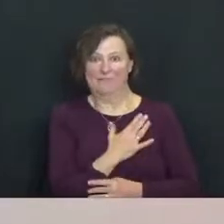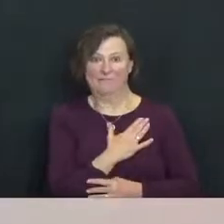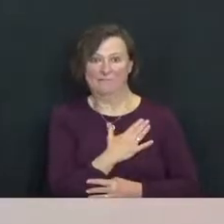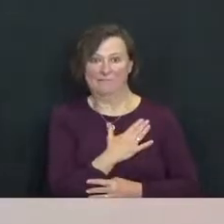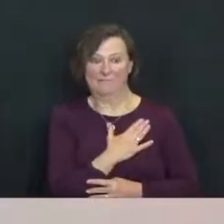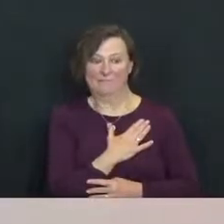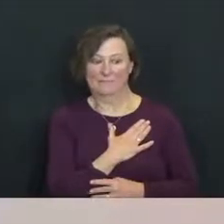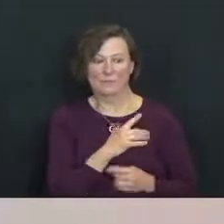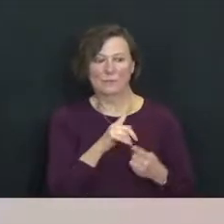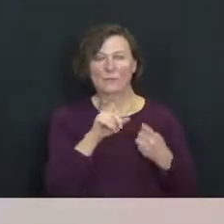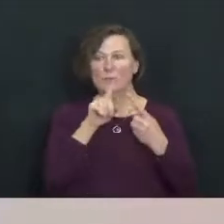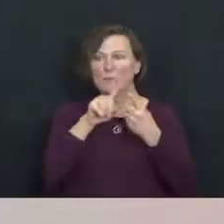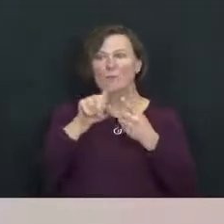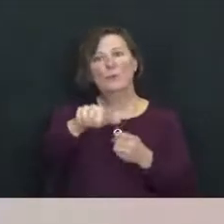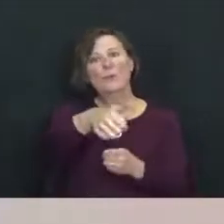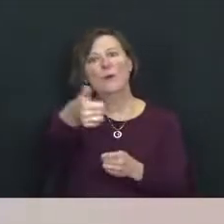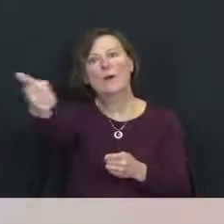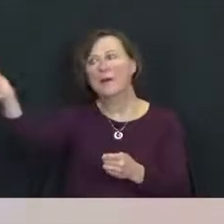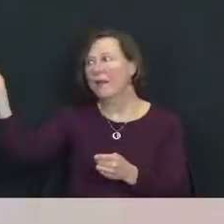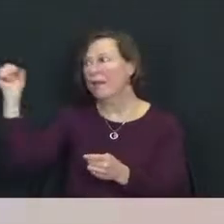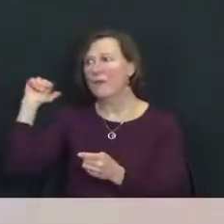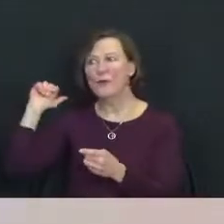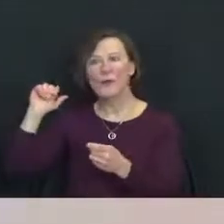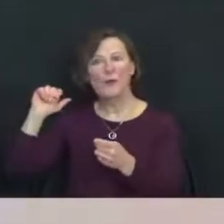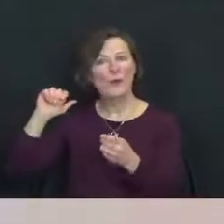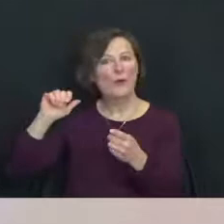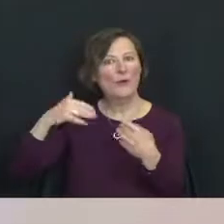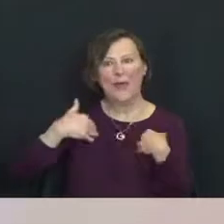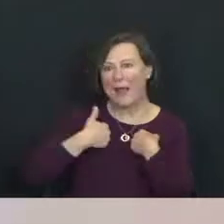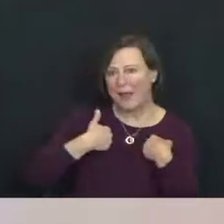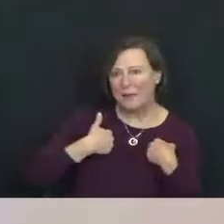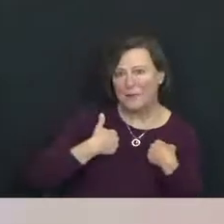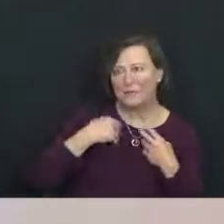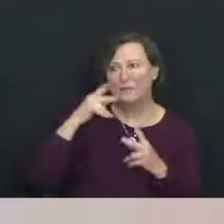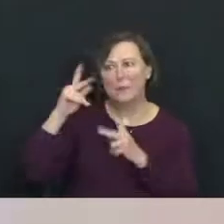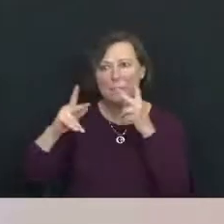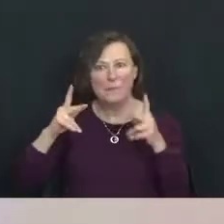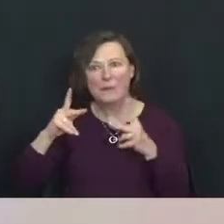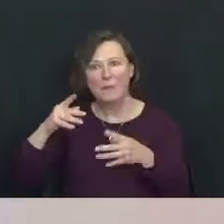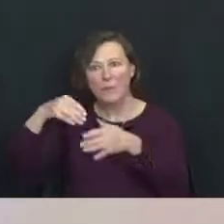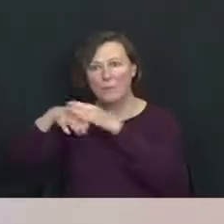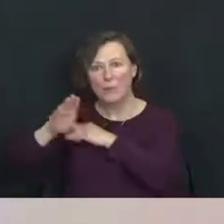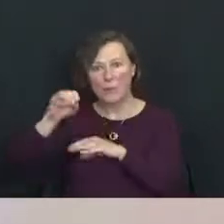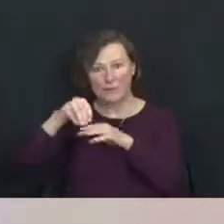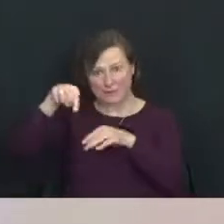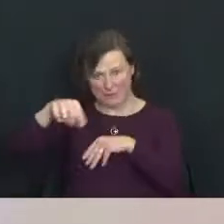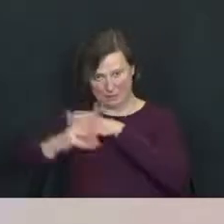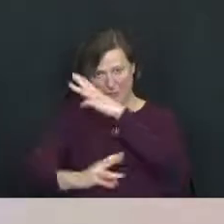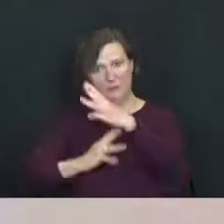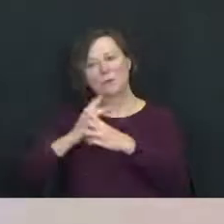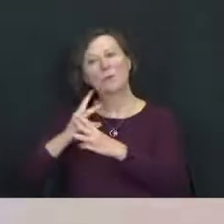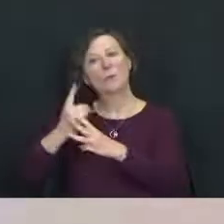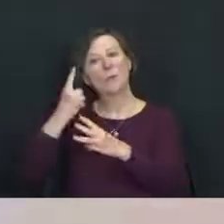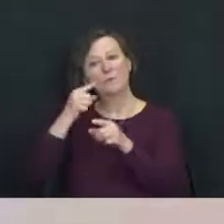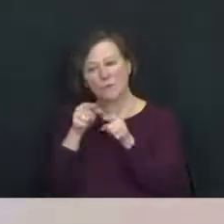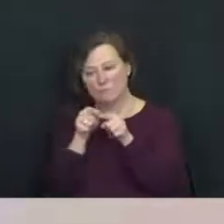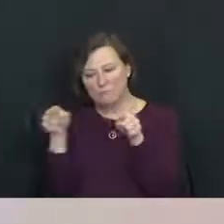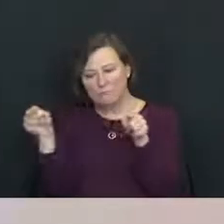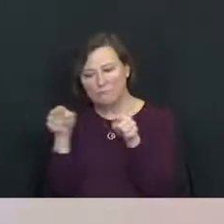towards other beings born into this world for a short span of